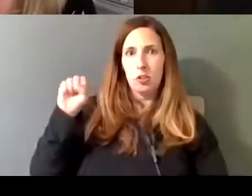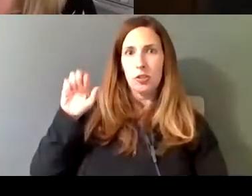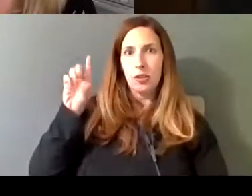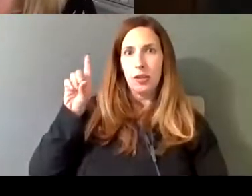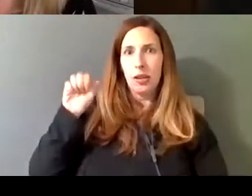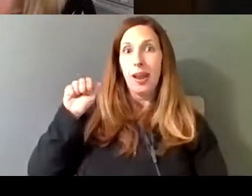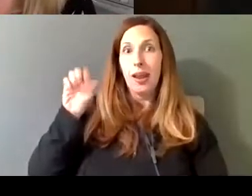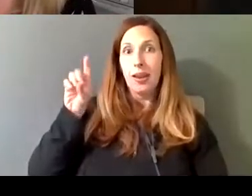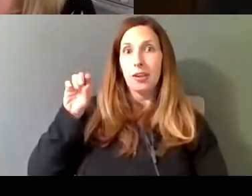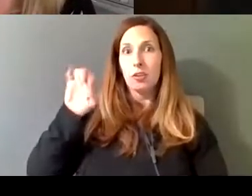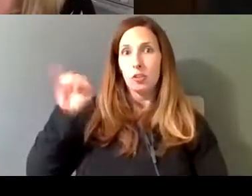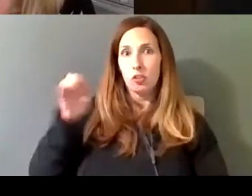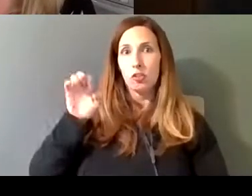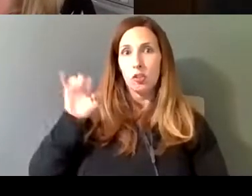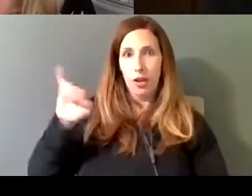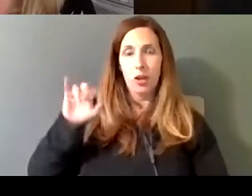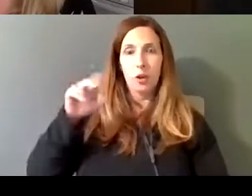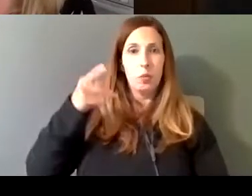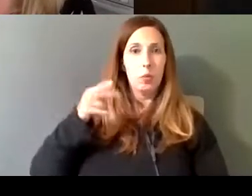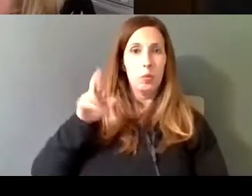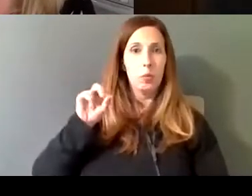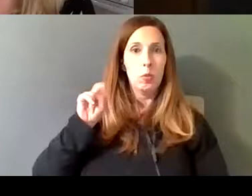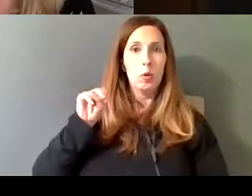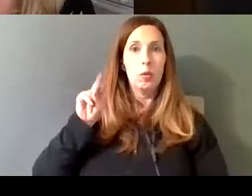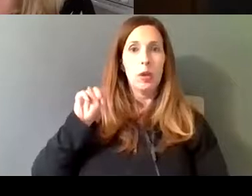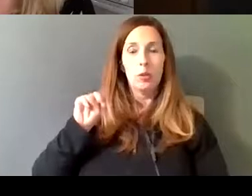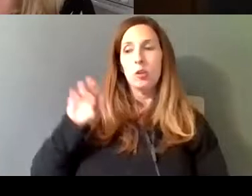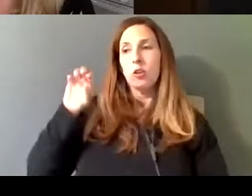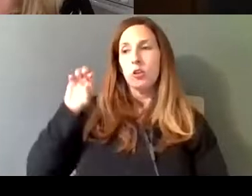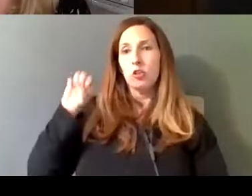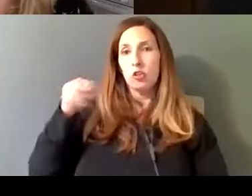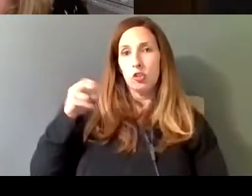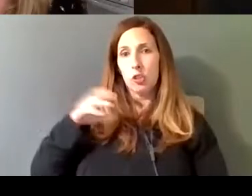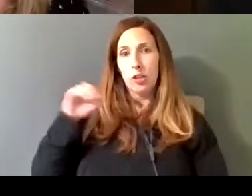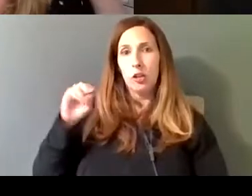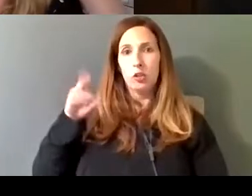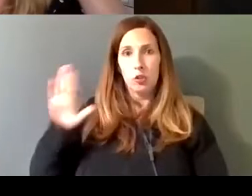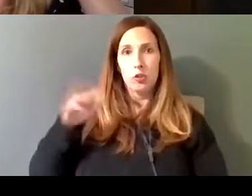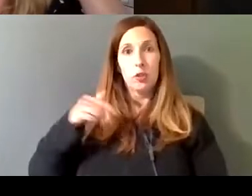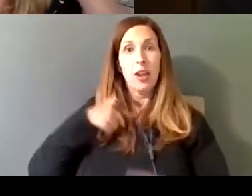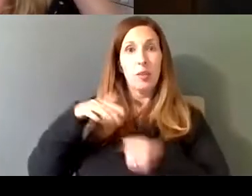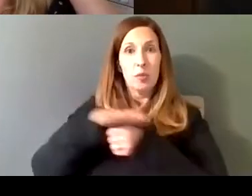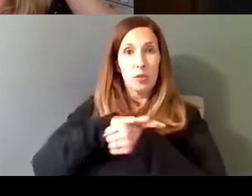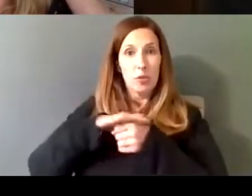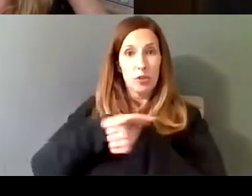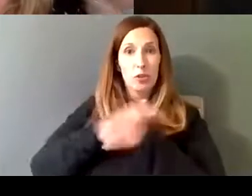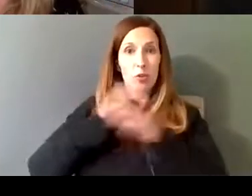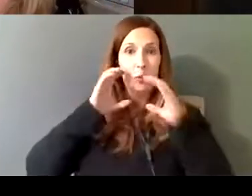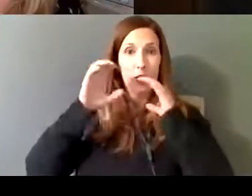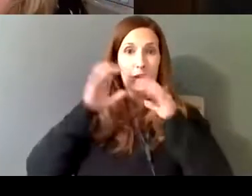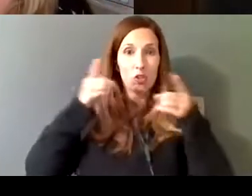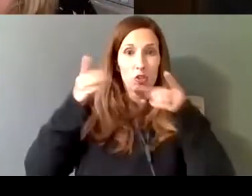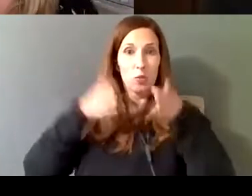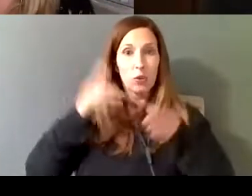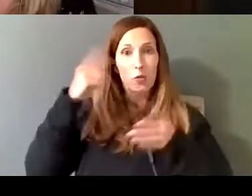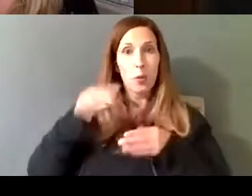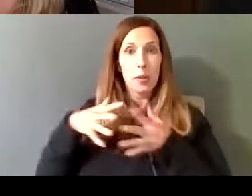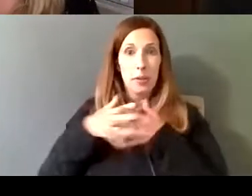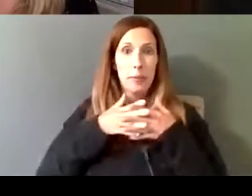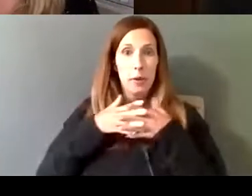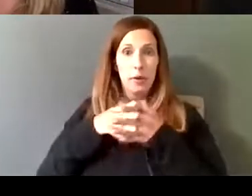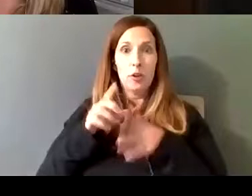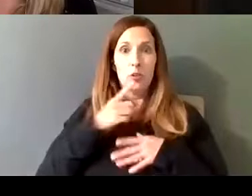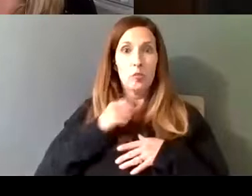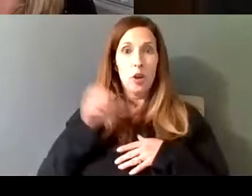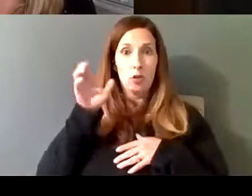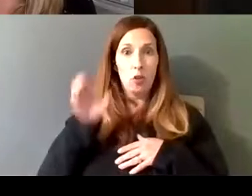she and hers as well. And I'm the Regional Communication and Marketing Director for the American Red Cross. Specifically,